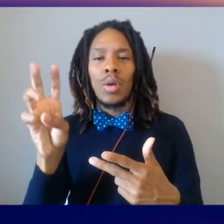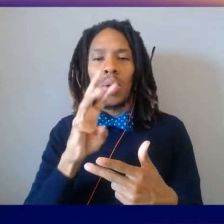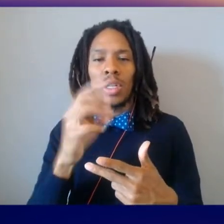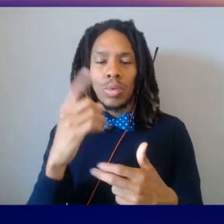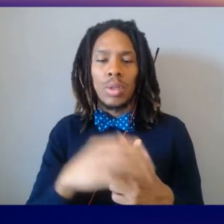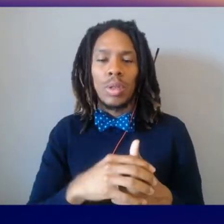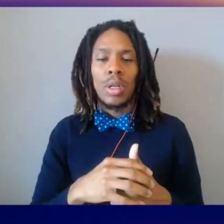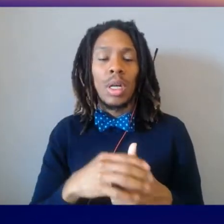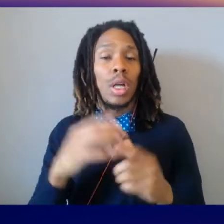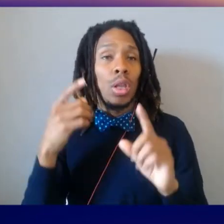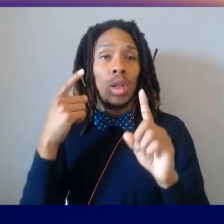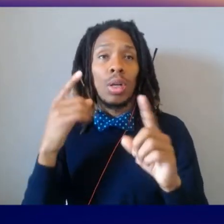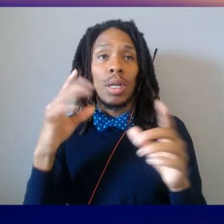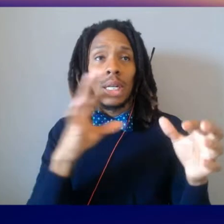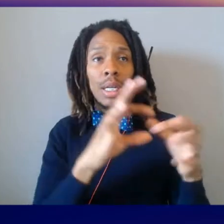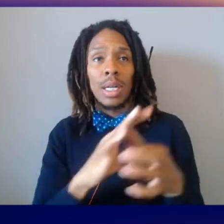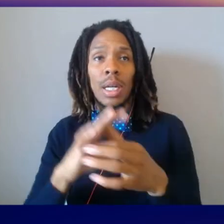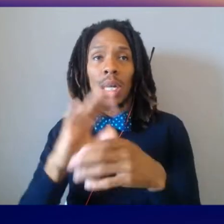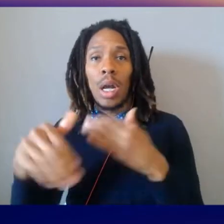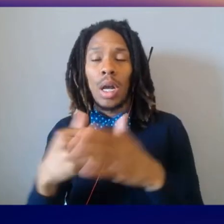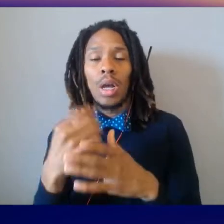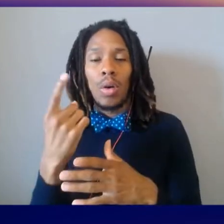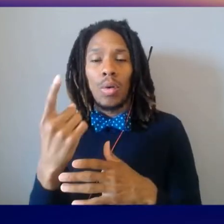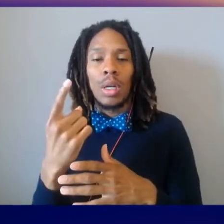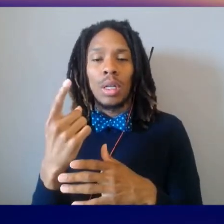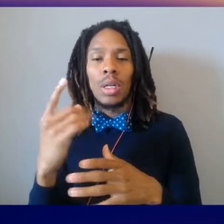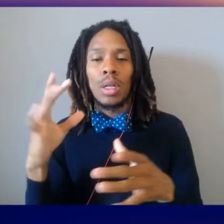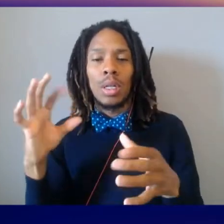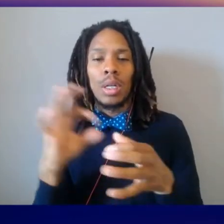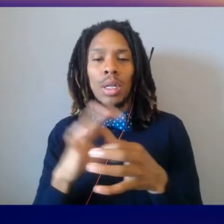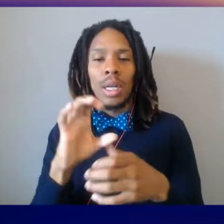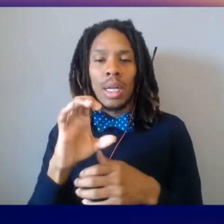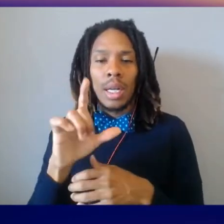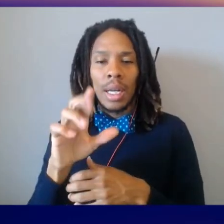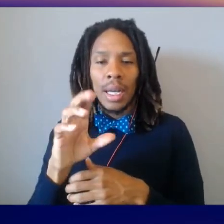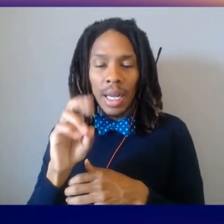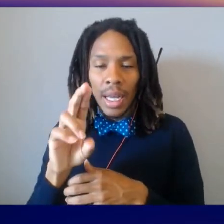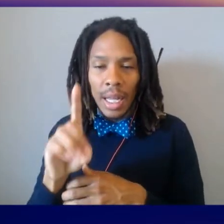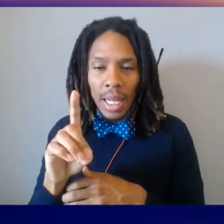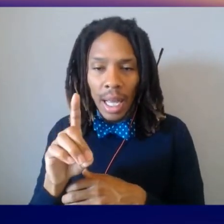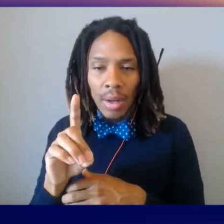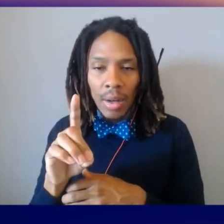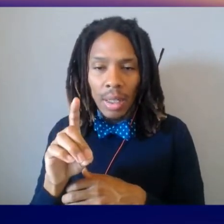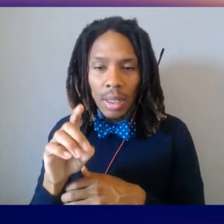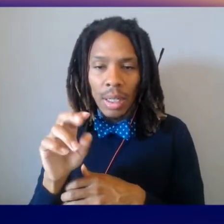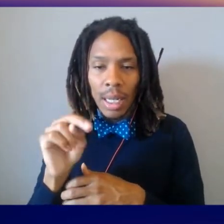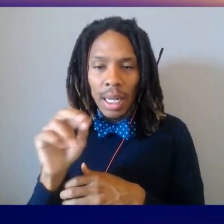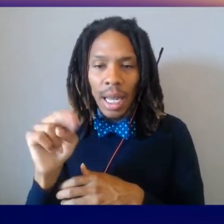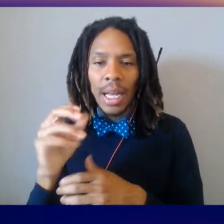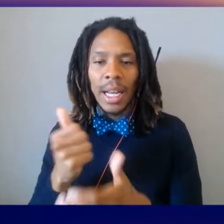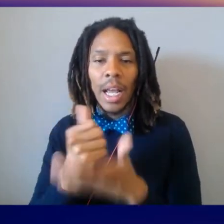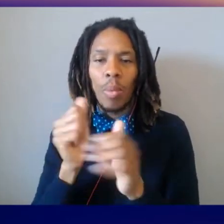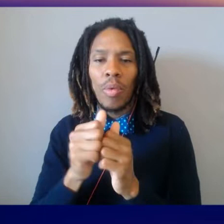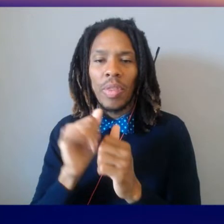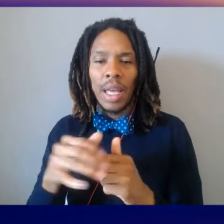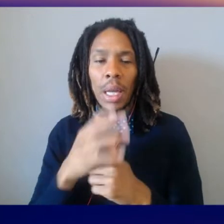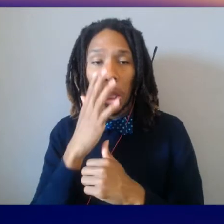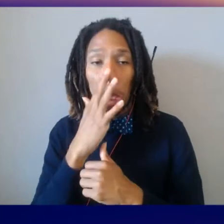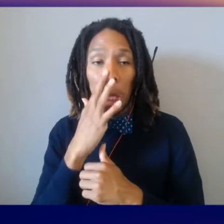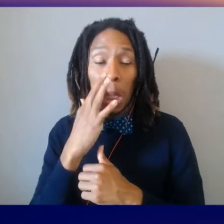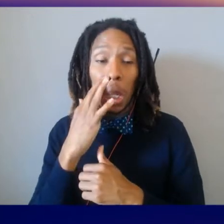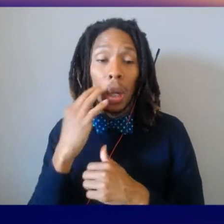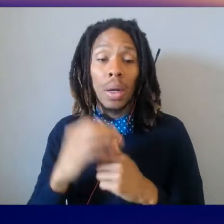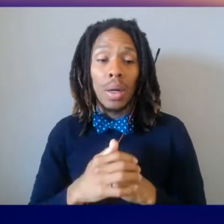all of them together using Cloud WAN and see how Cloud WAN can help with that. Okay. In our